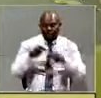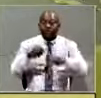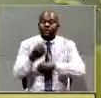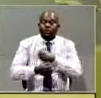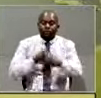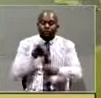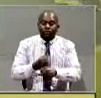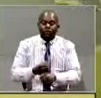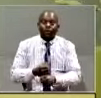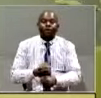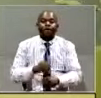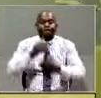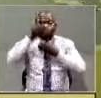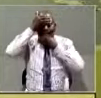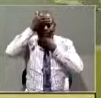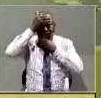in Morocco.